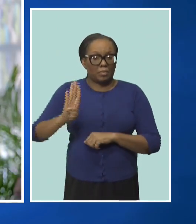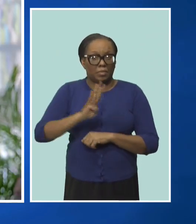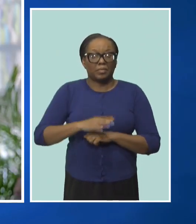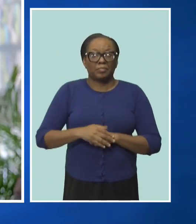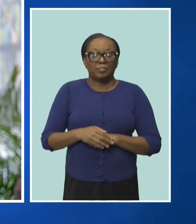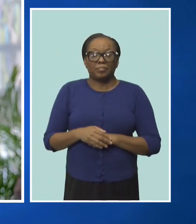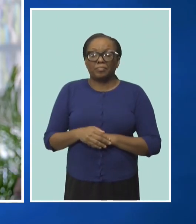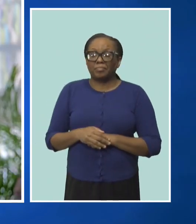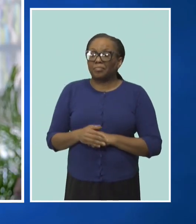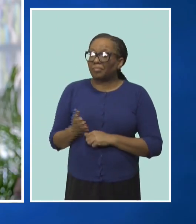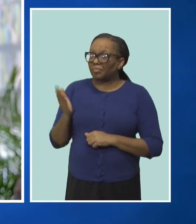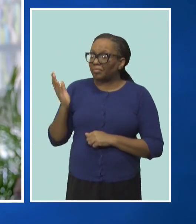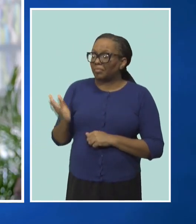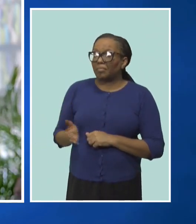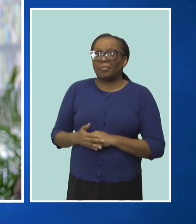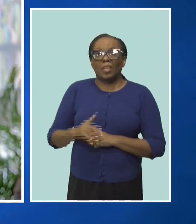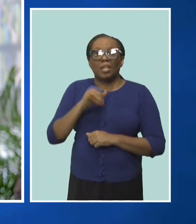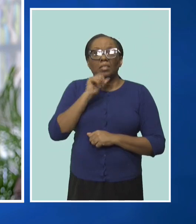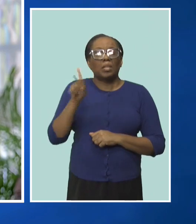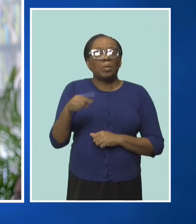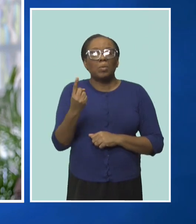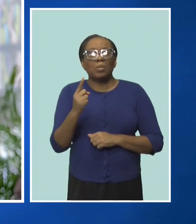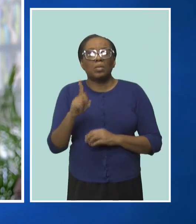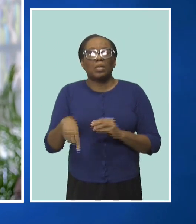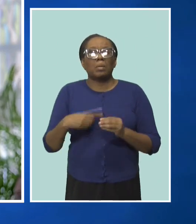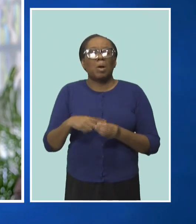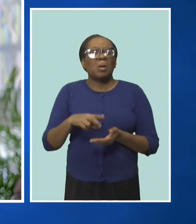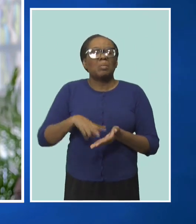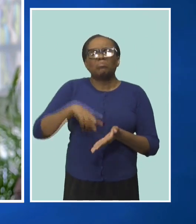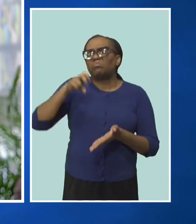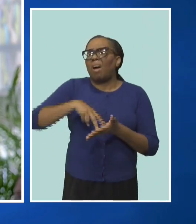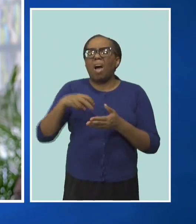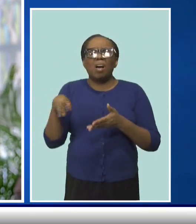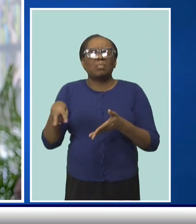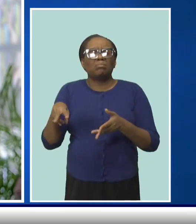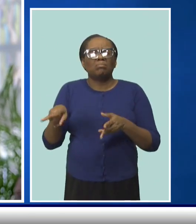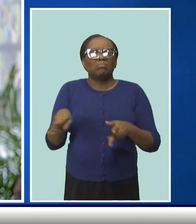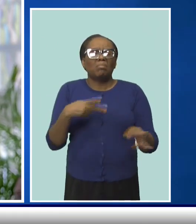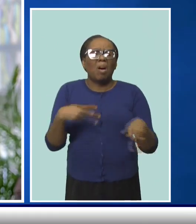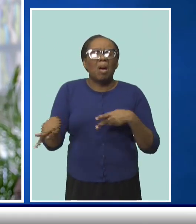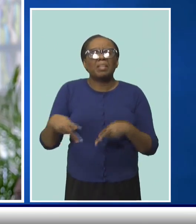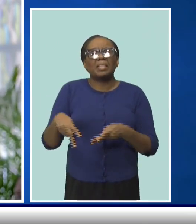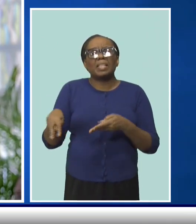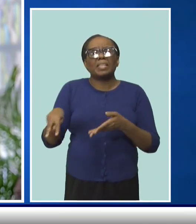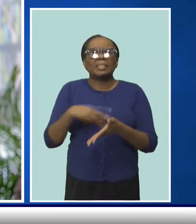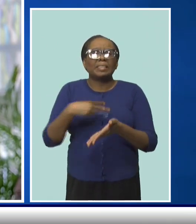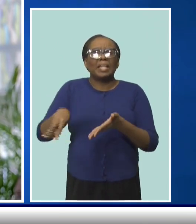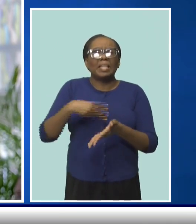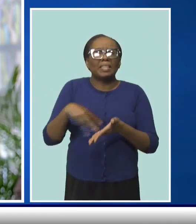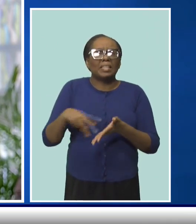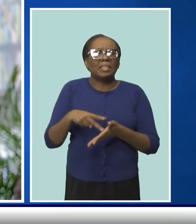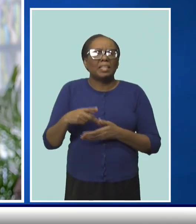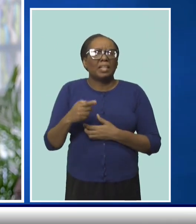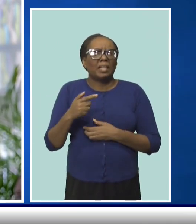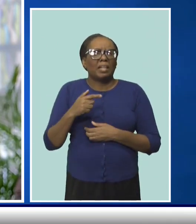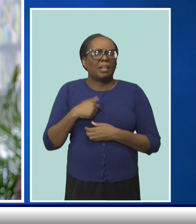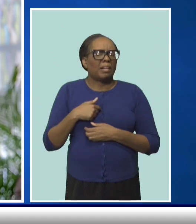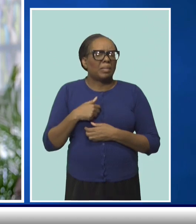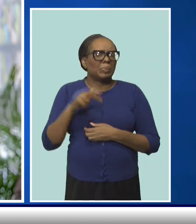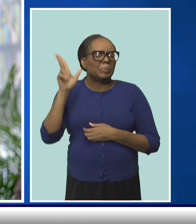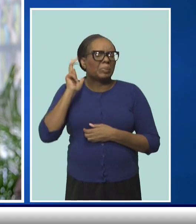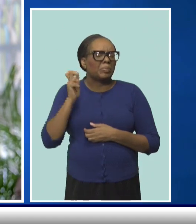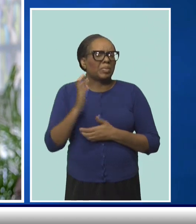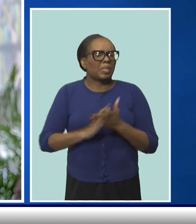only about jump up, and I say that very clearly based on a few of the slightly unsavory things that I've